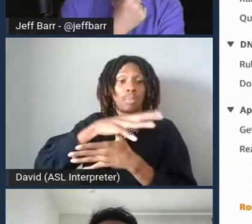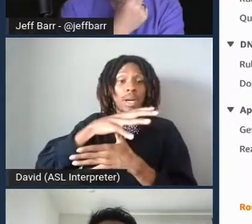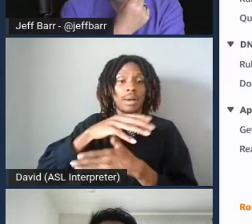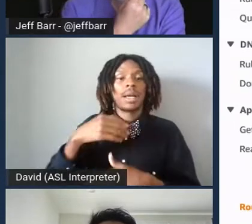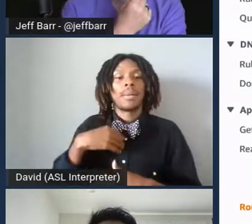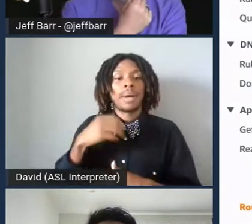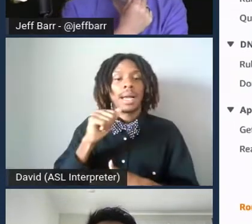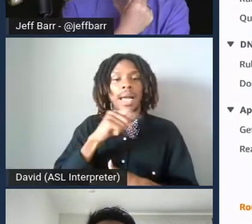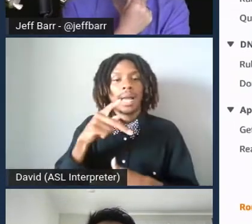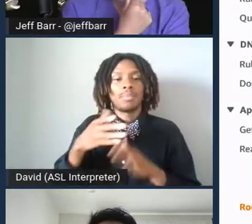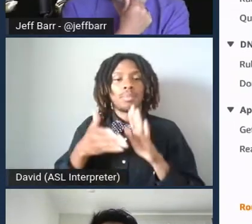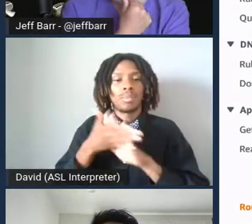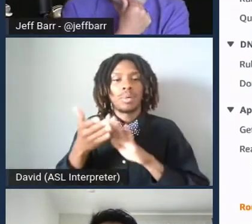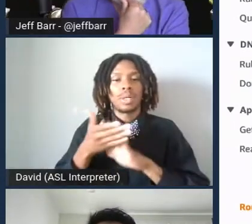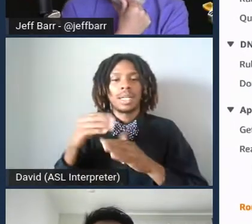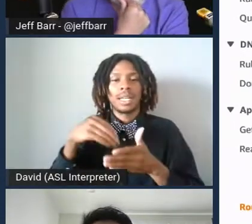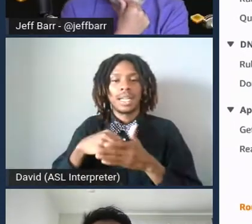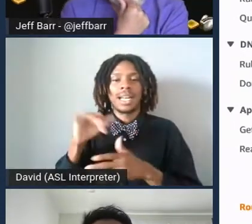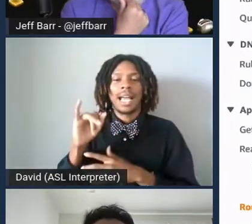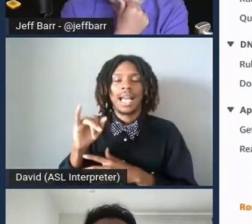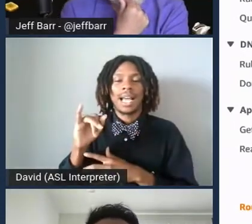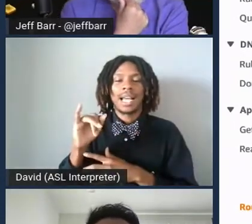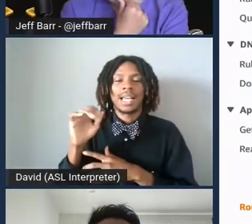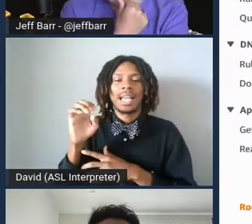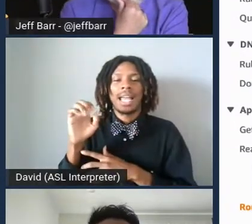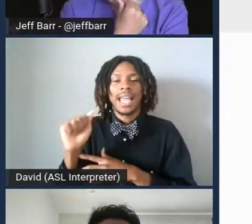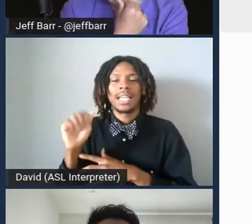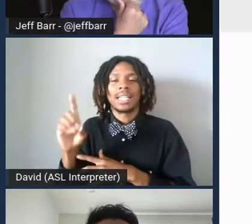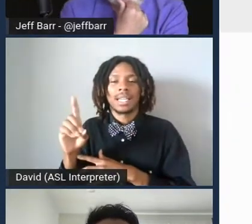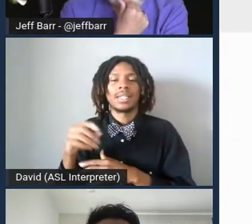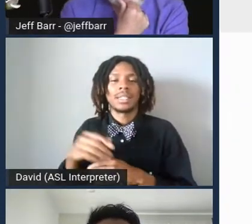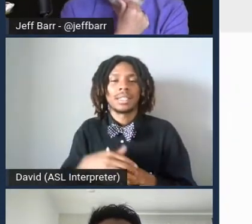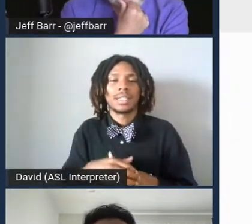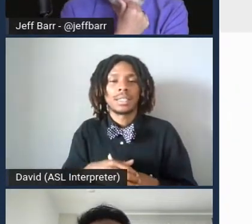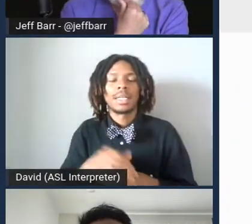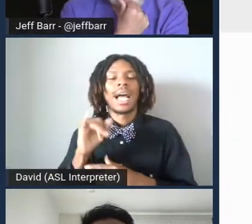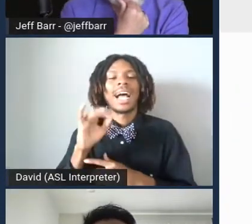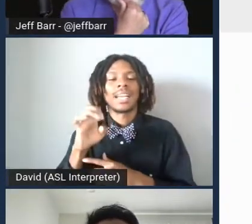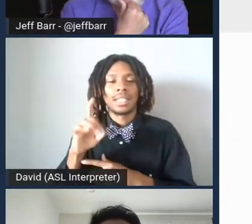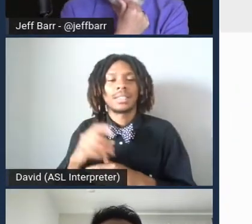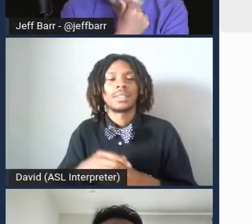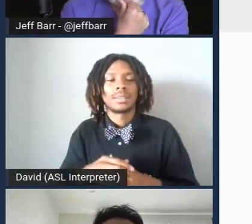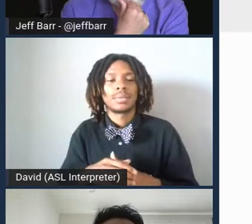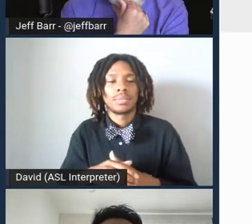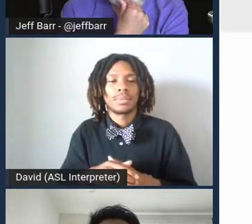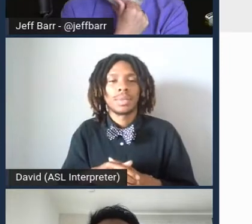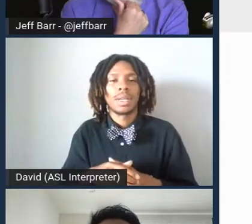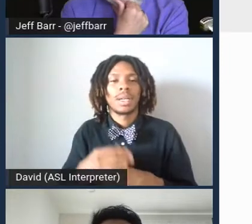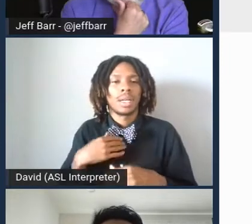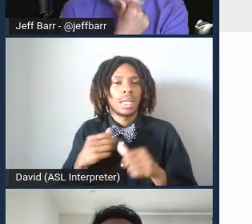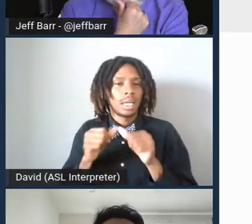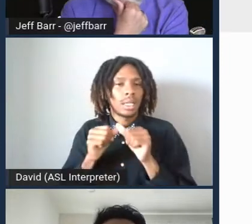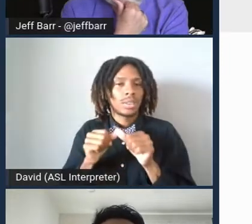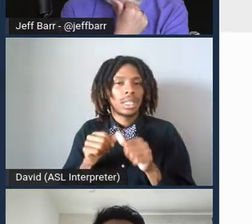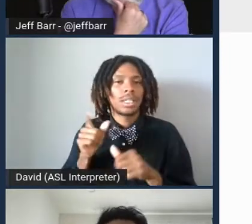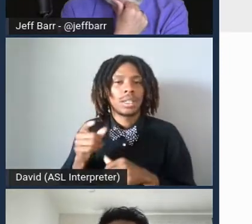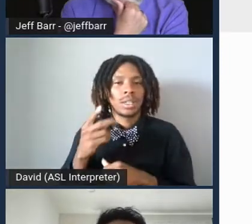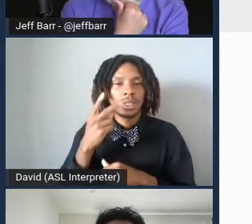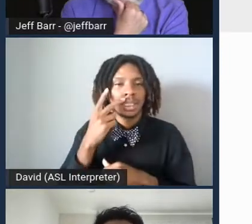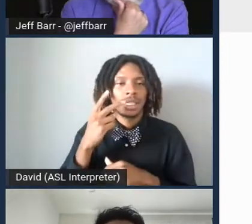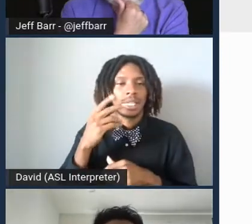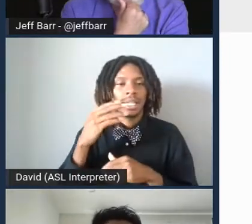now be running in IAD. So that it is consistent with the header here that we see in the application